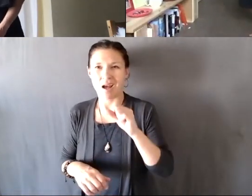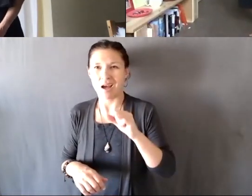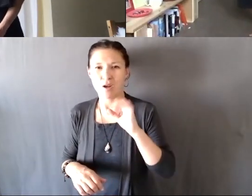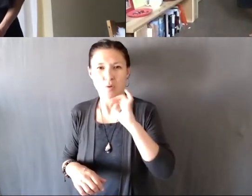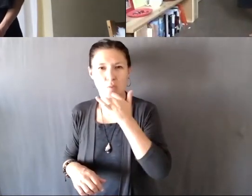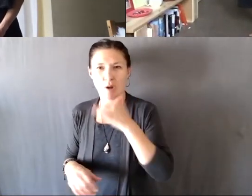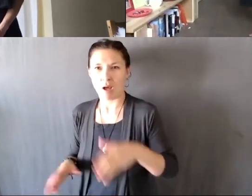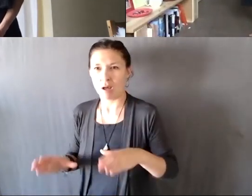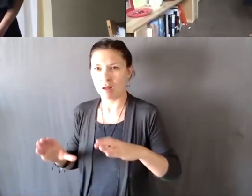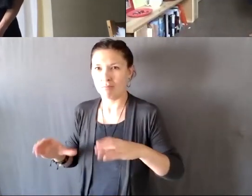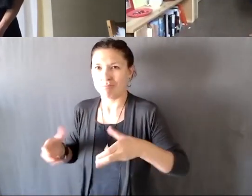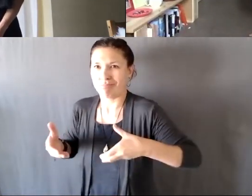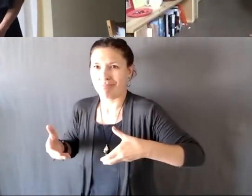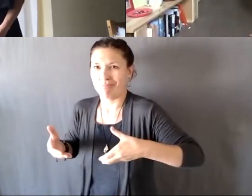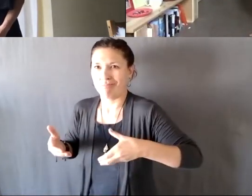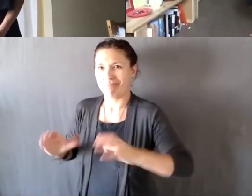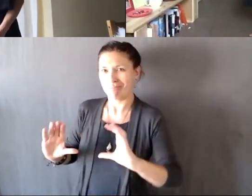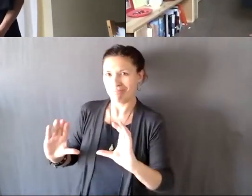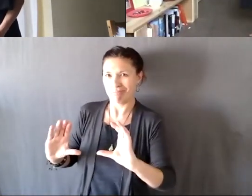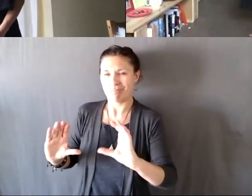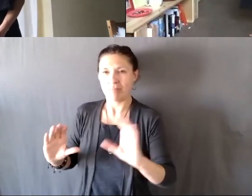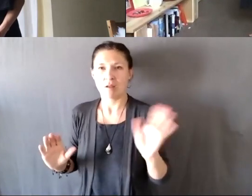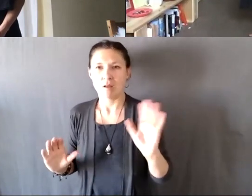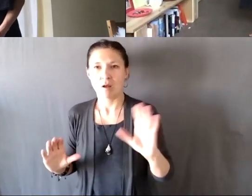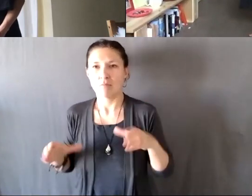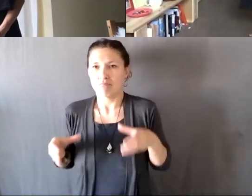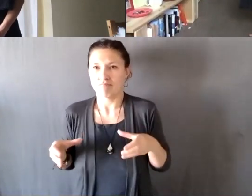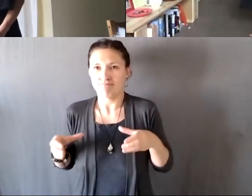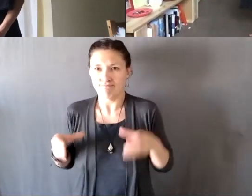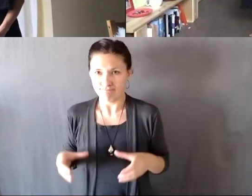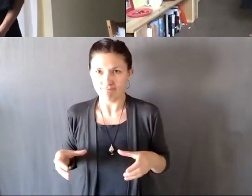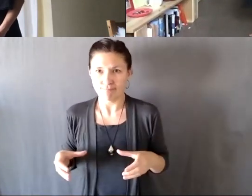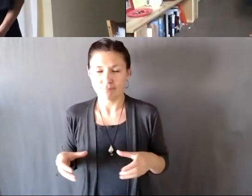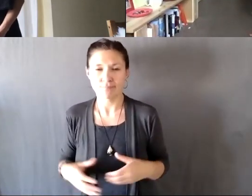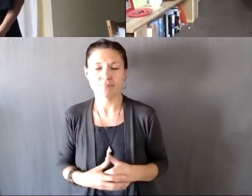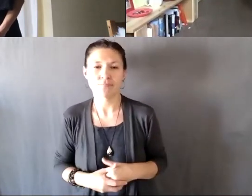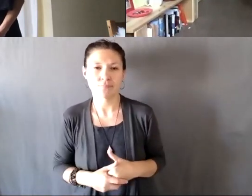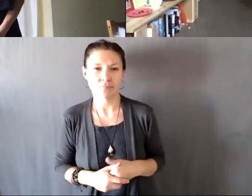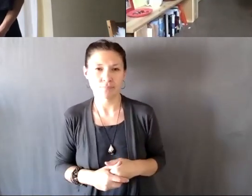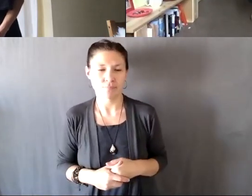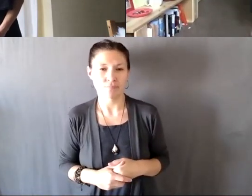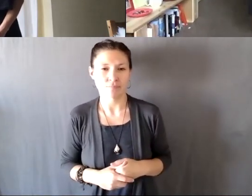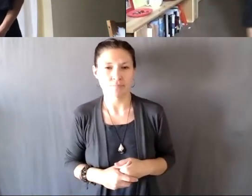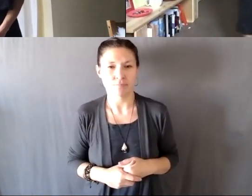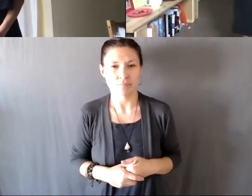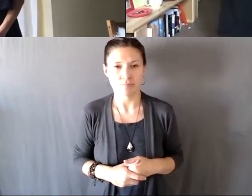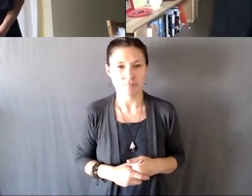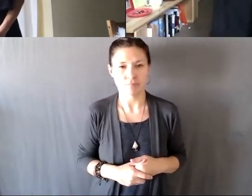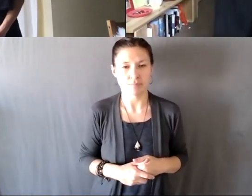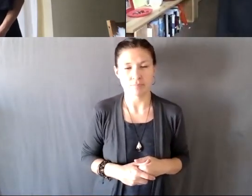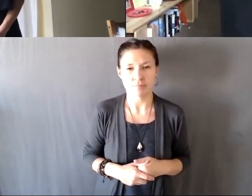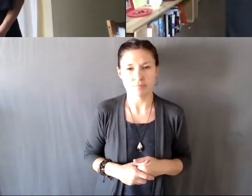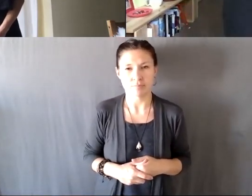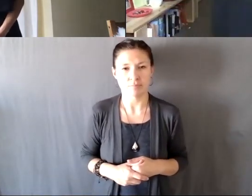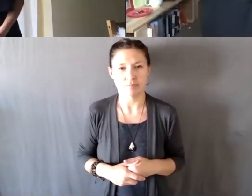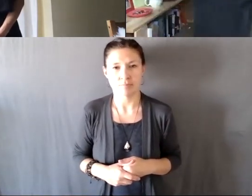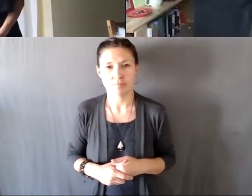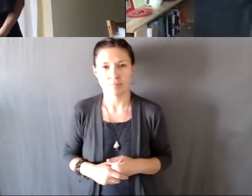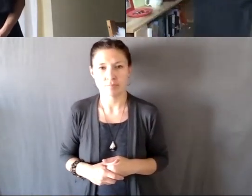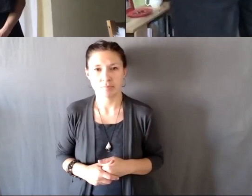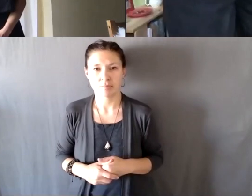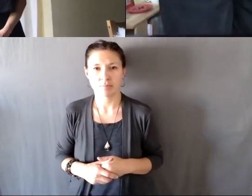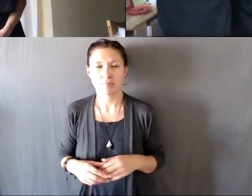or in, but is rooted to the earth. So this is how we stay firm